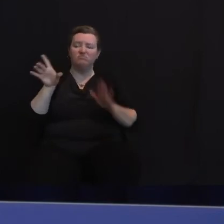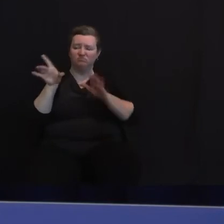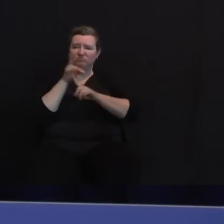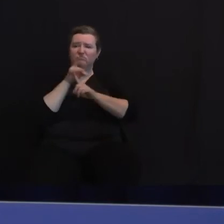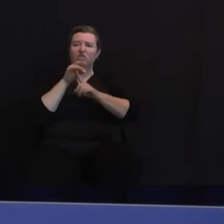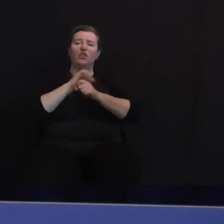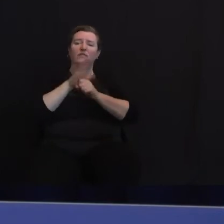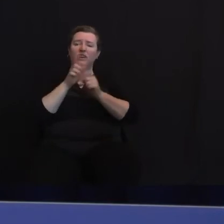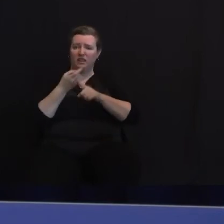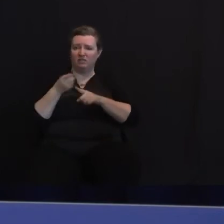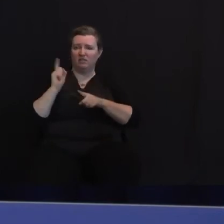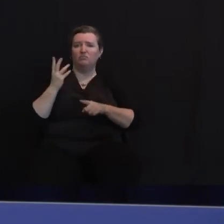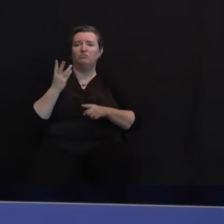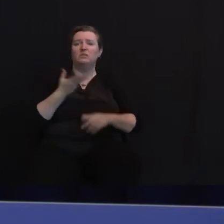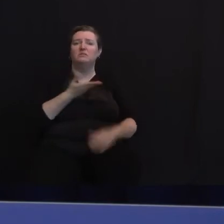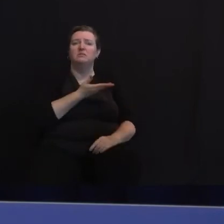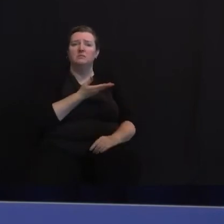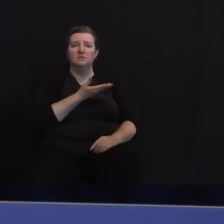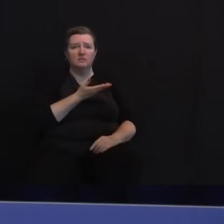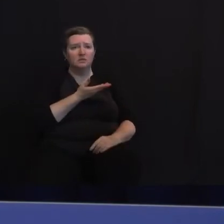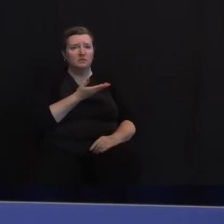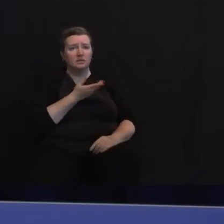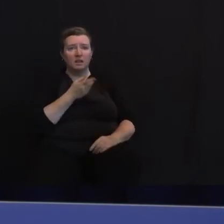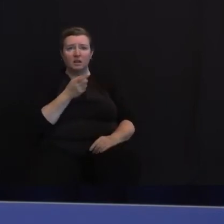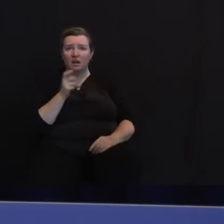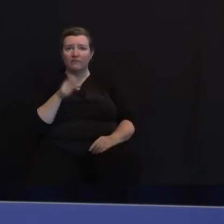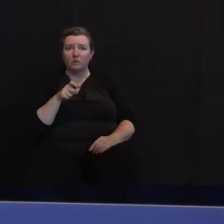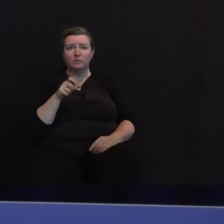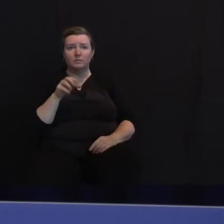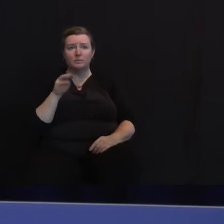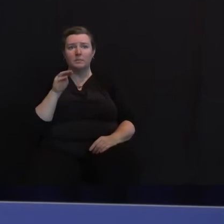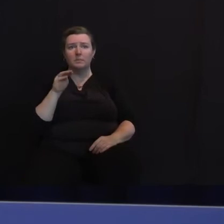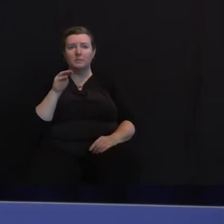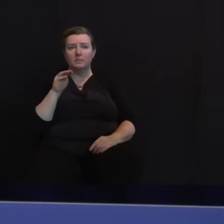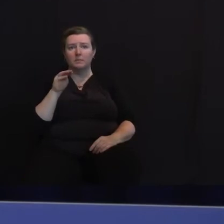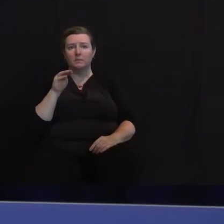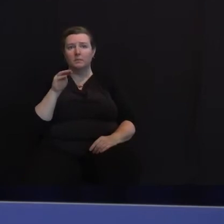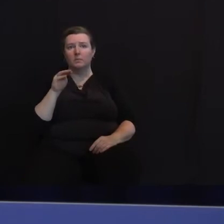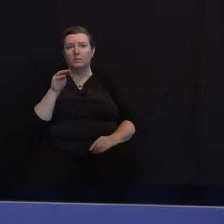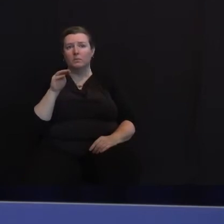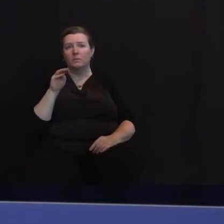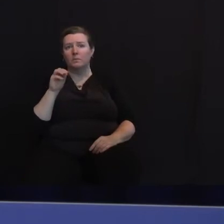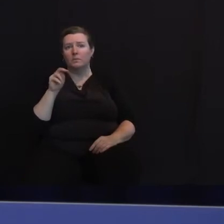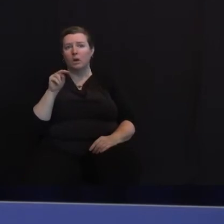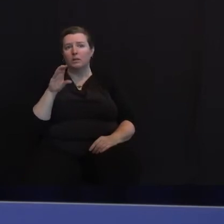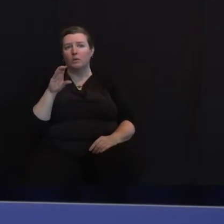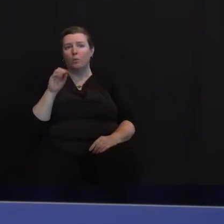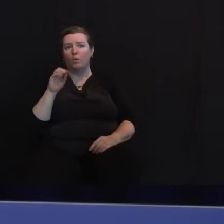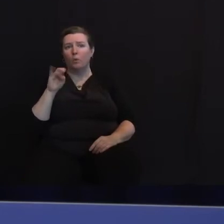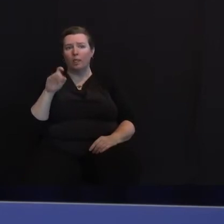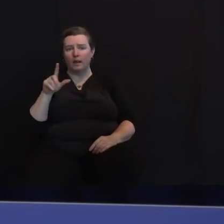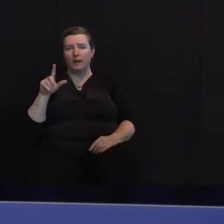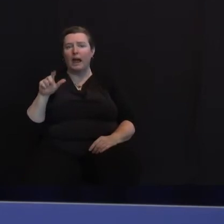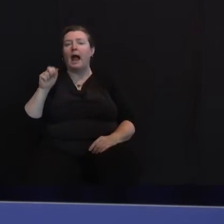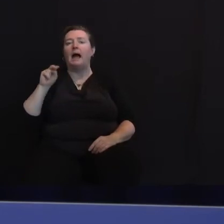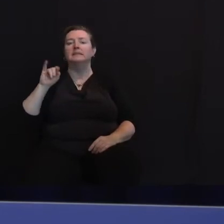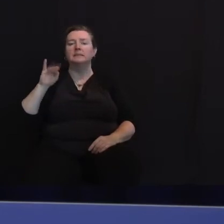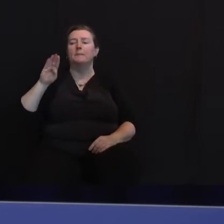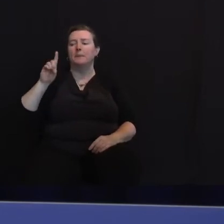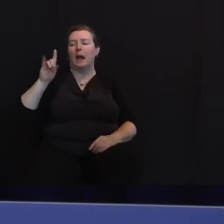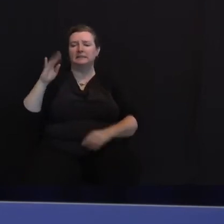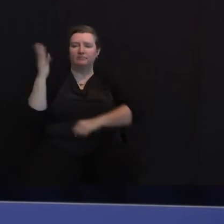she received monoclonal antibodies, which are drugs, man-made proteins that mimic the body's